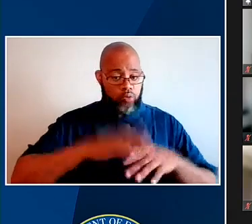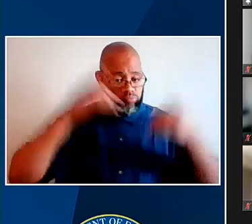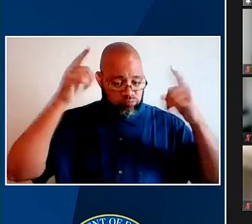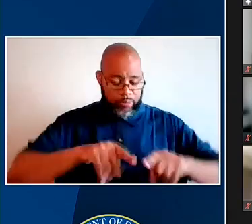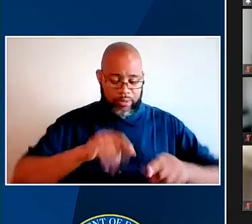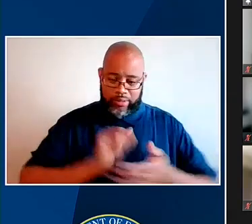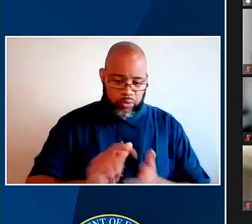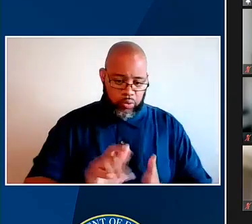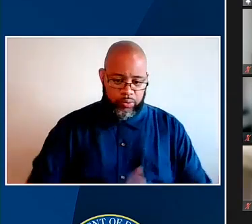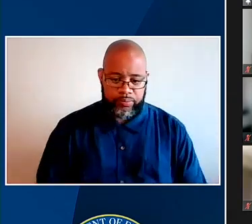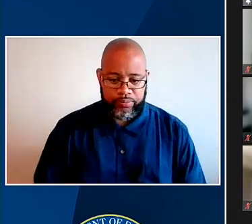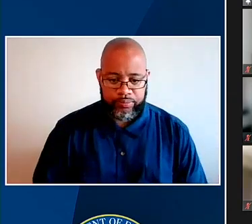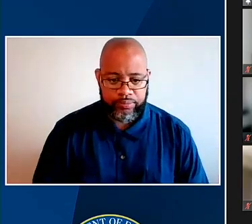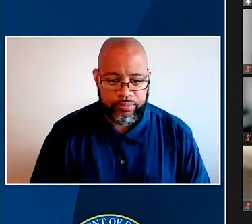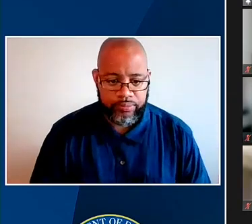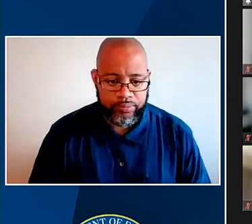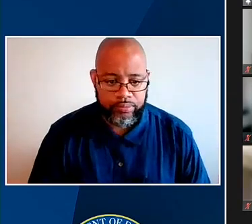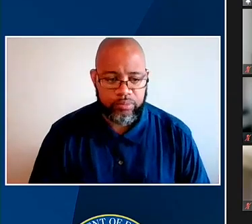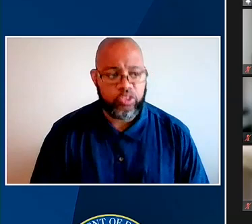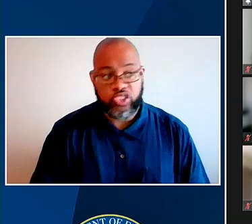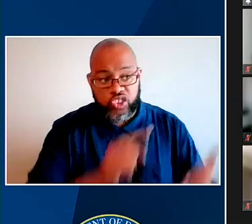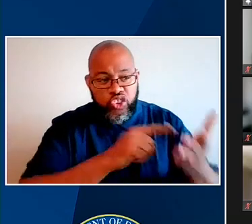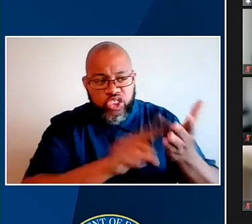simply temperature checks.